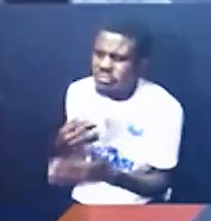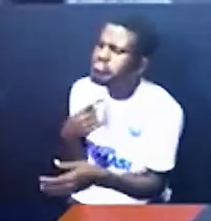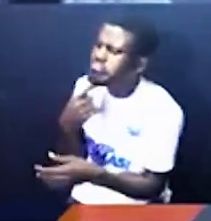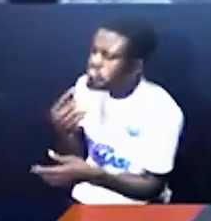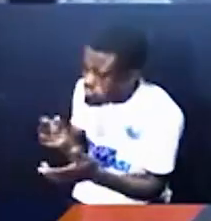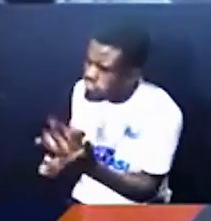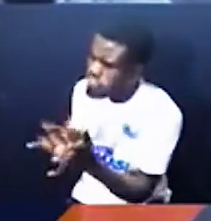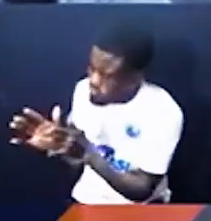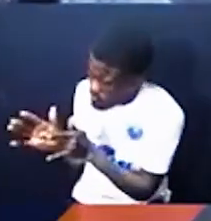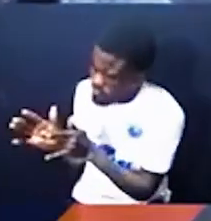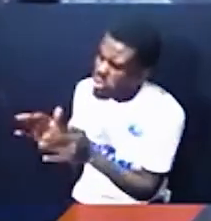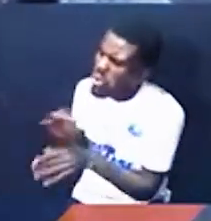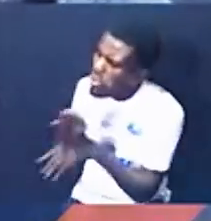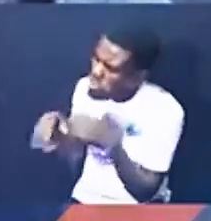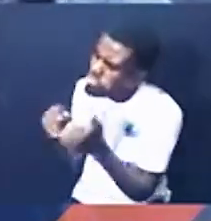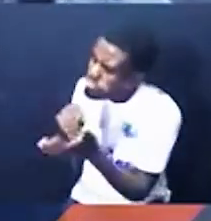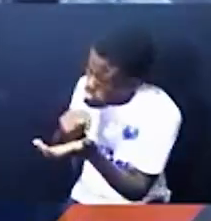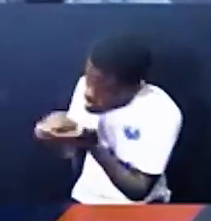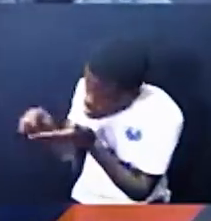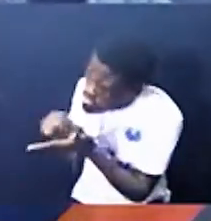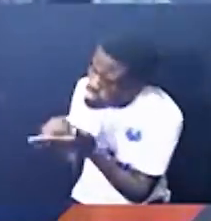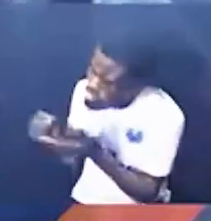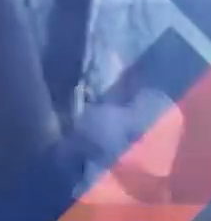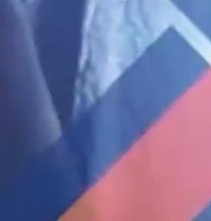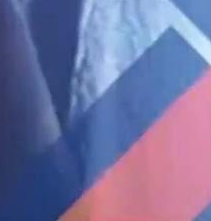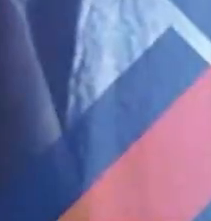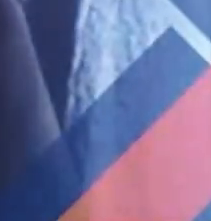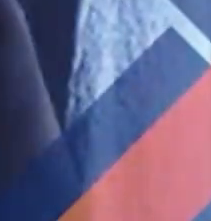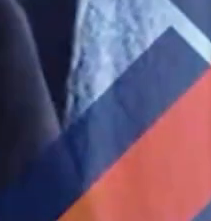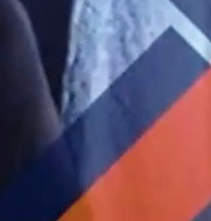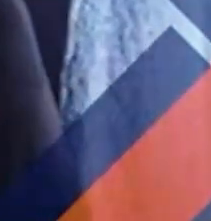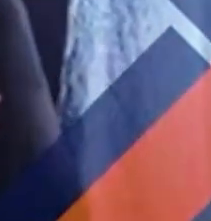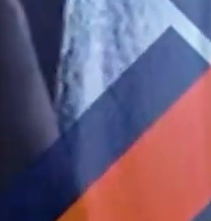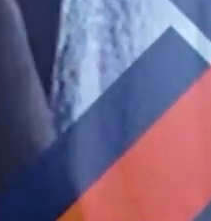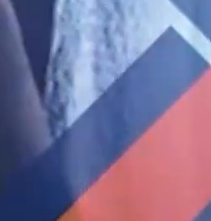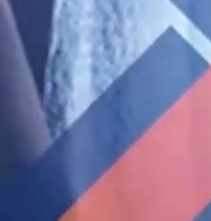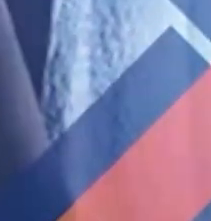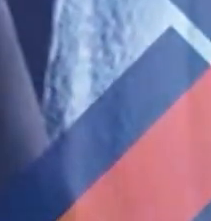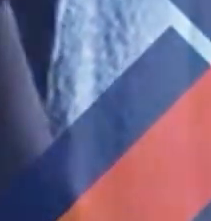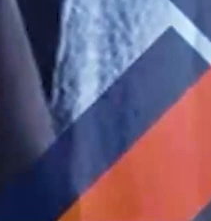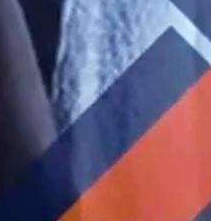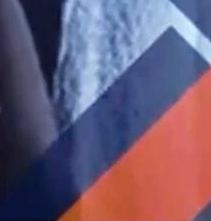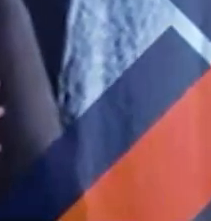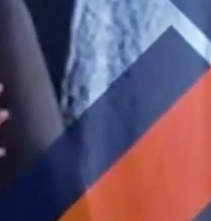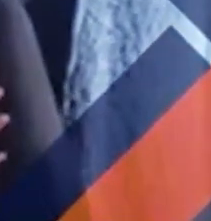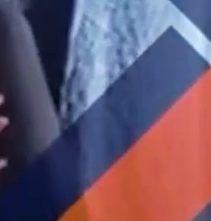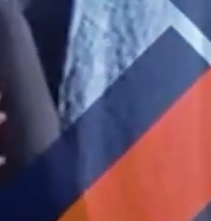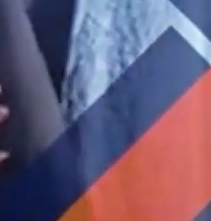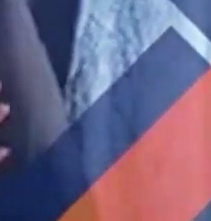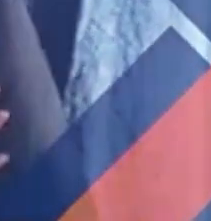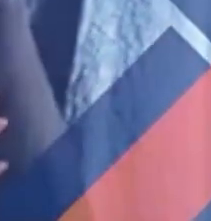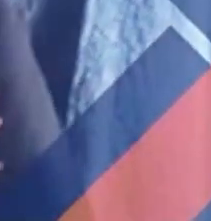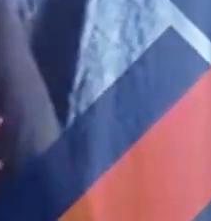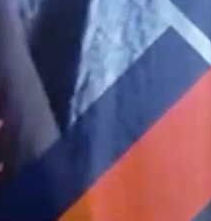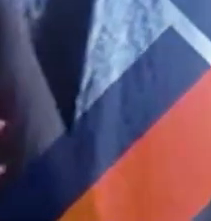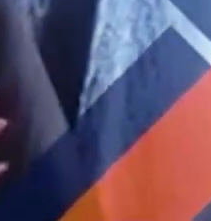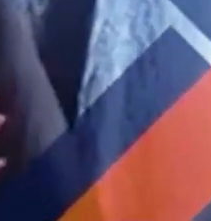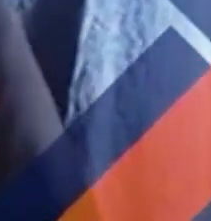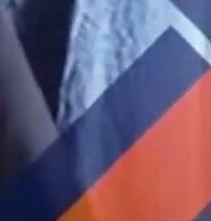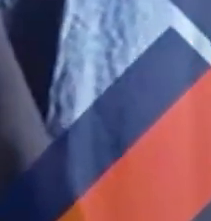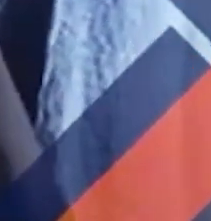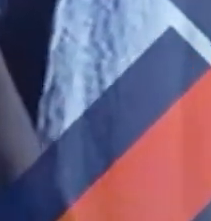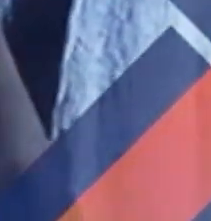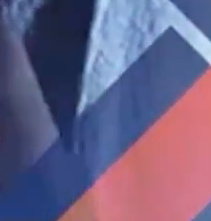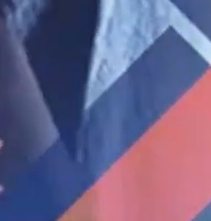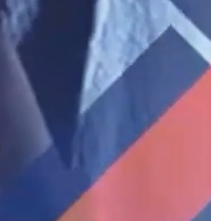him. Okachire no the whole truth. Yes sininyina. See, because the consequence of her action was for the